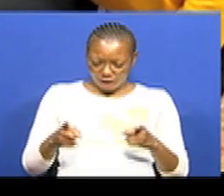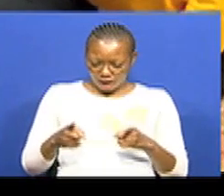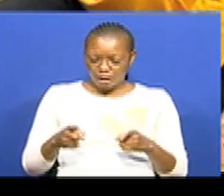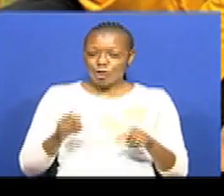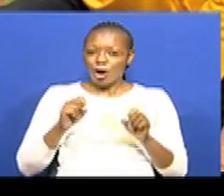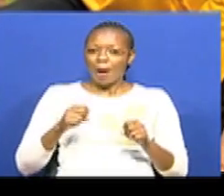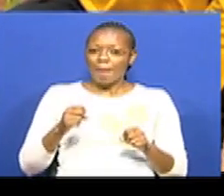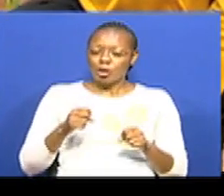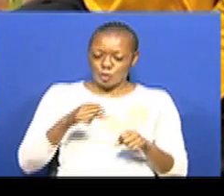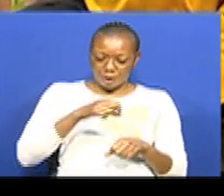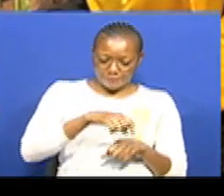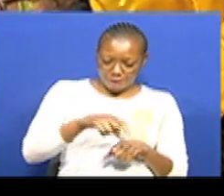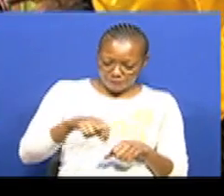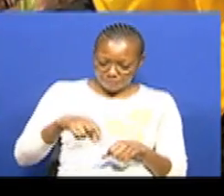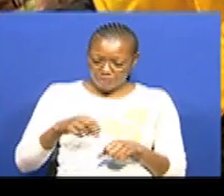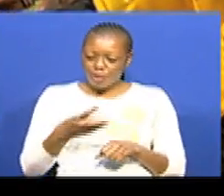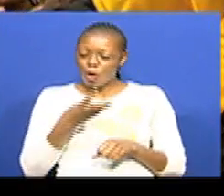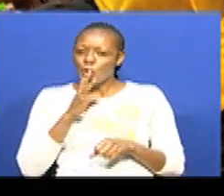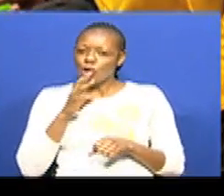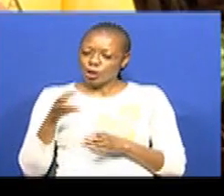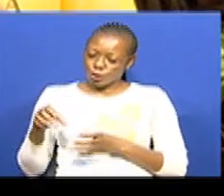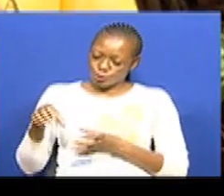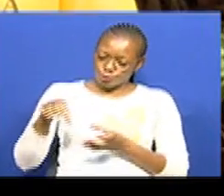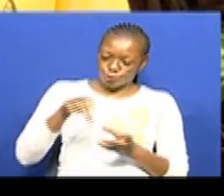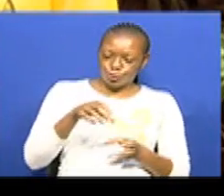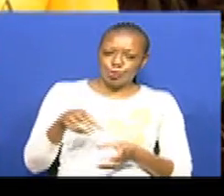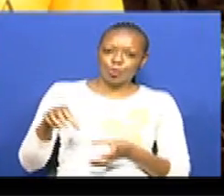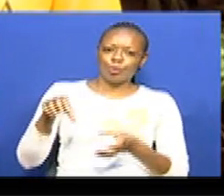I was able to water, and I was able